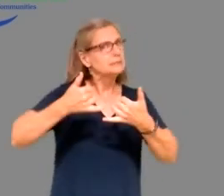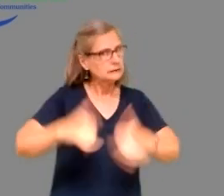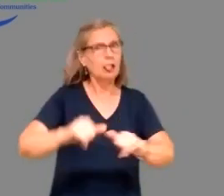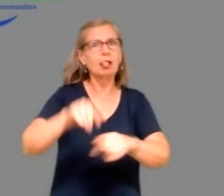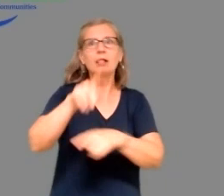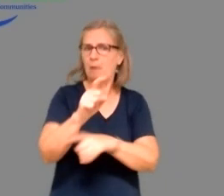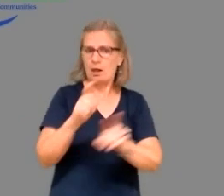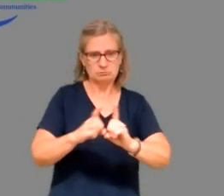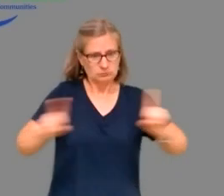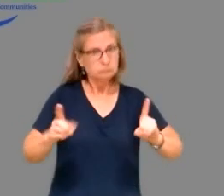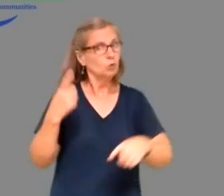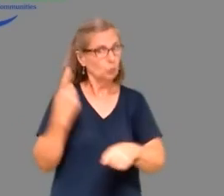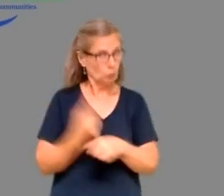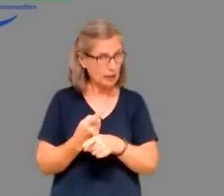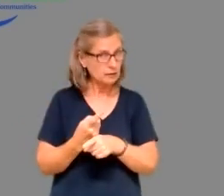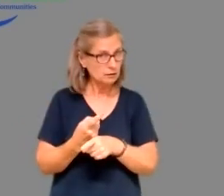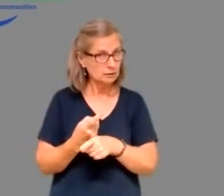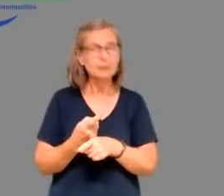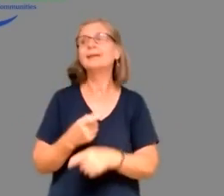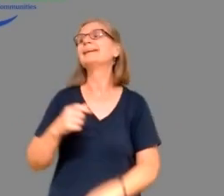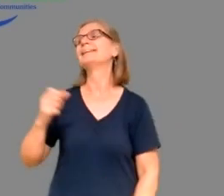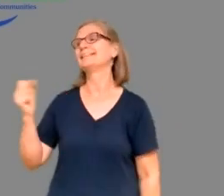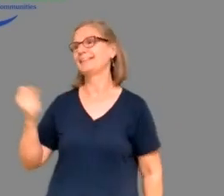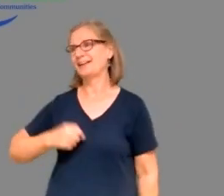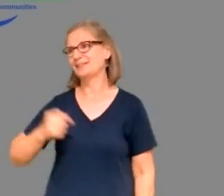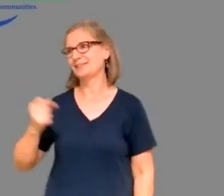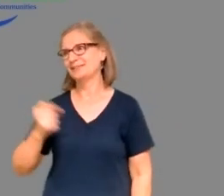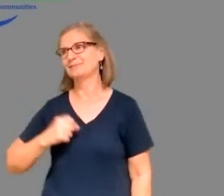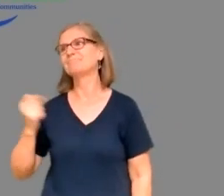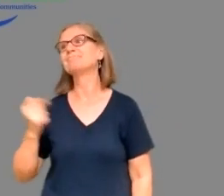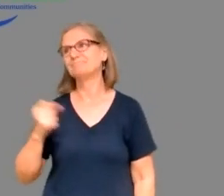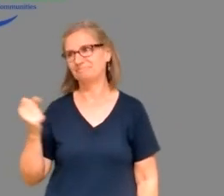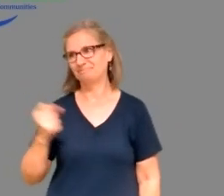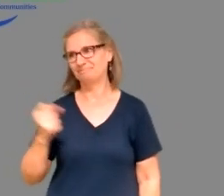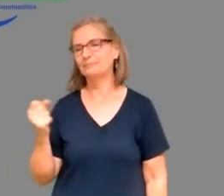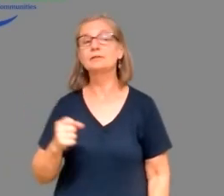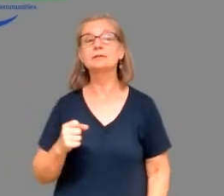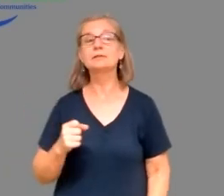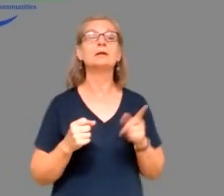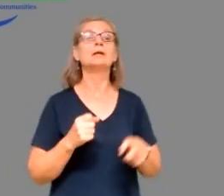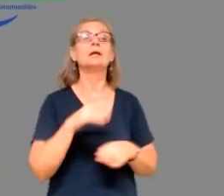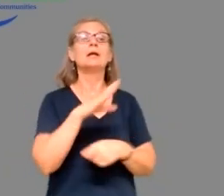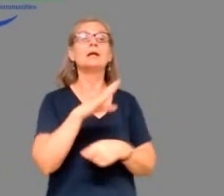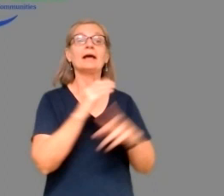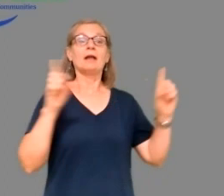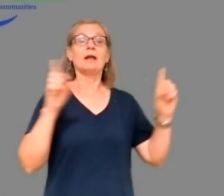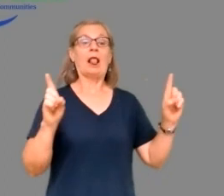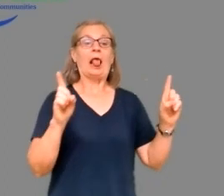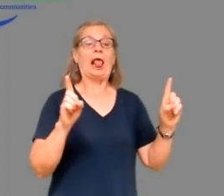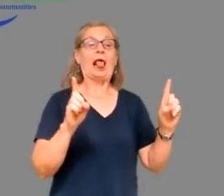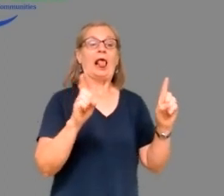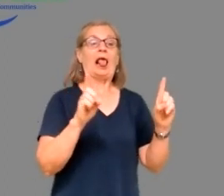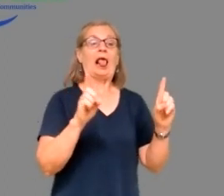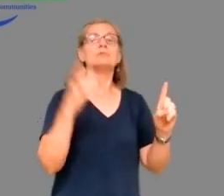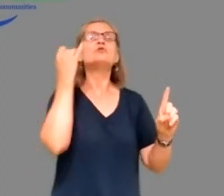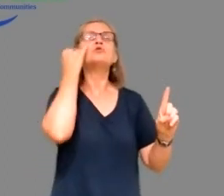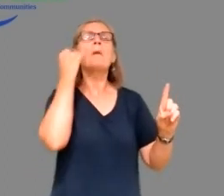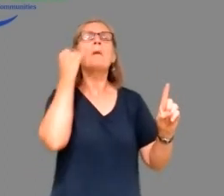at all possible. Yes. Absolutely. And the decrease in social distance in the event that you are just passing